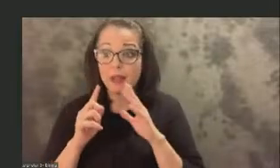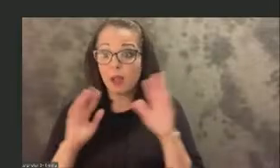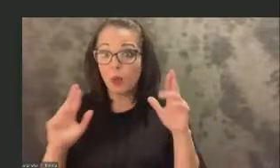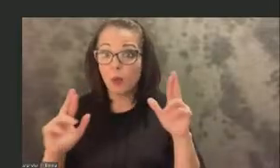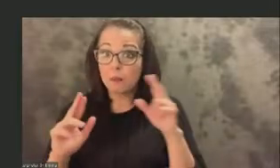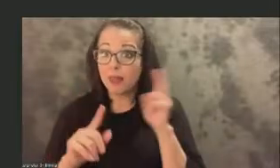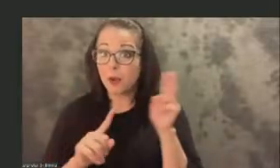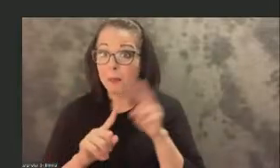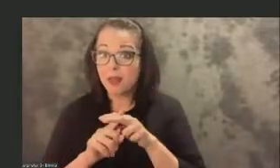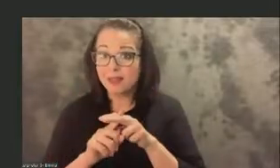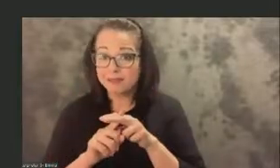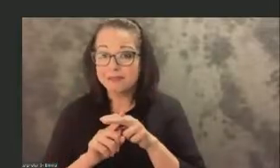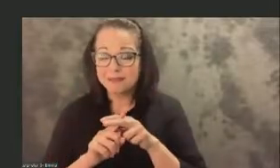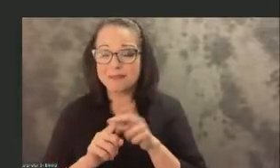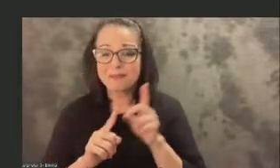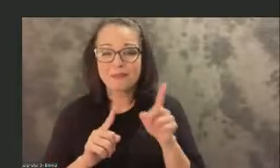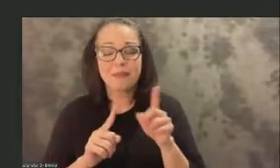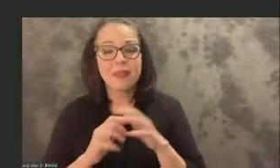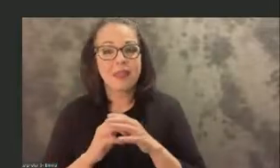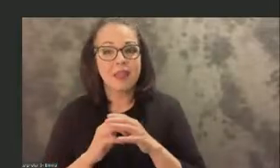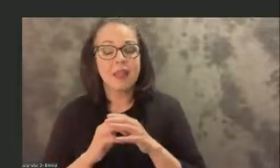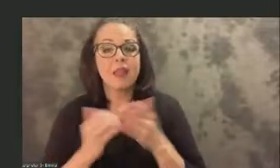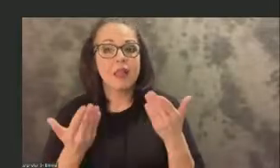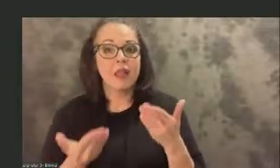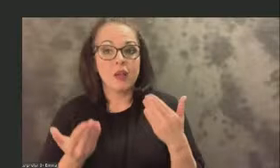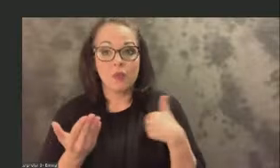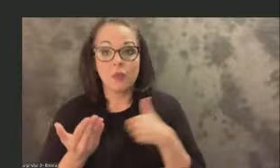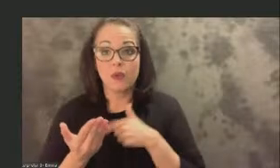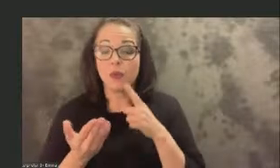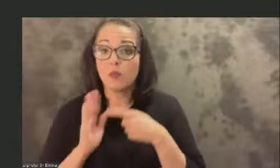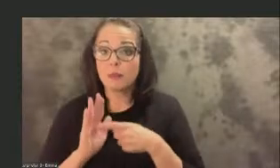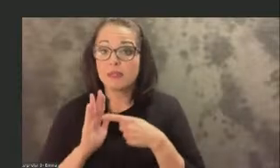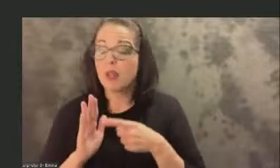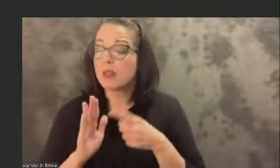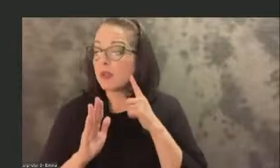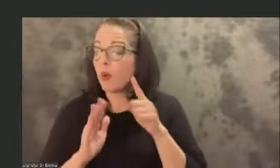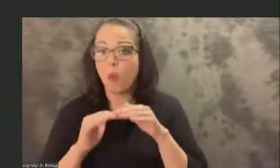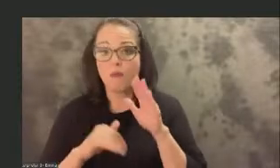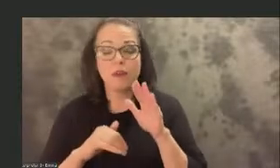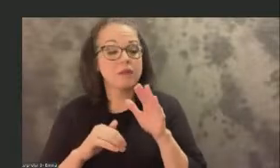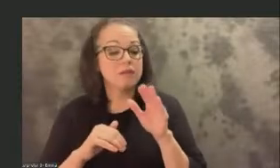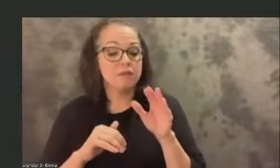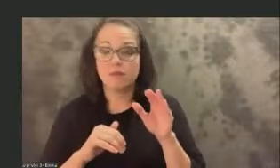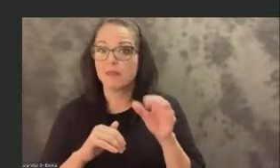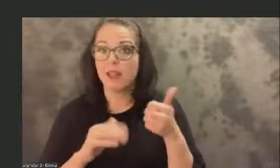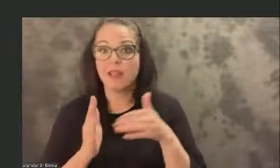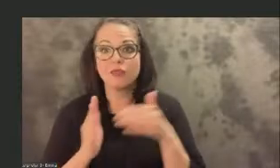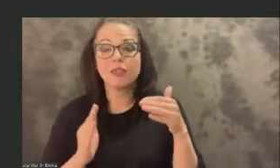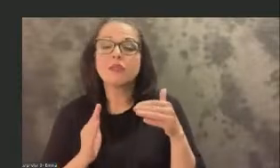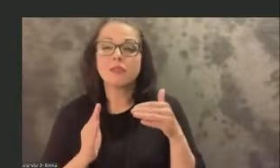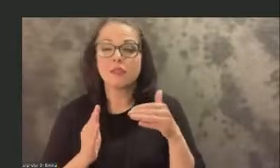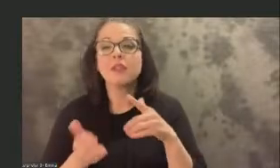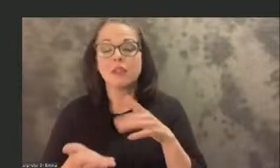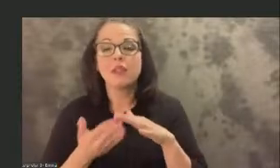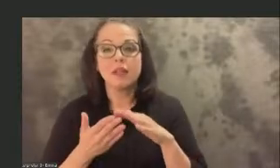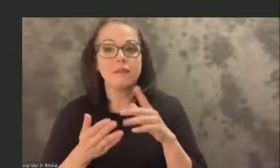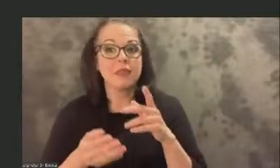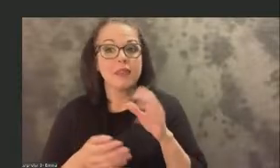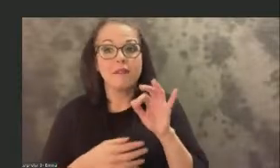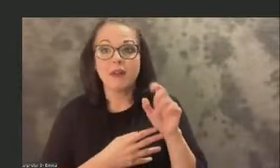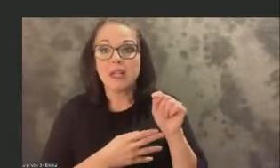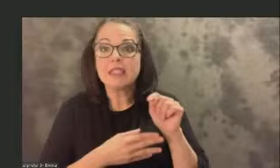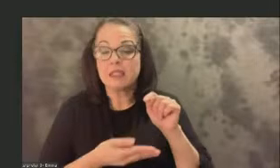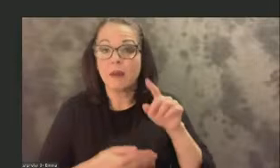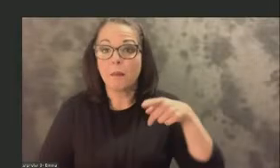applied. AAPM&R represents over 10,000 physiatrists or physicians focused on physical medicine and